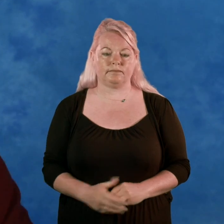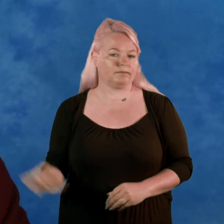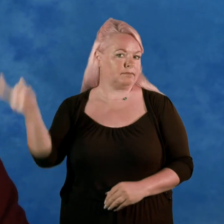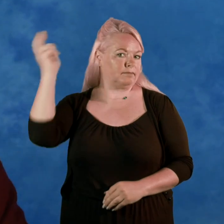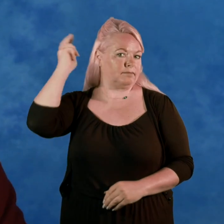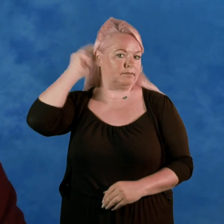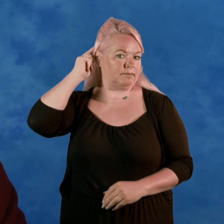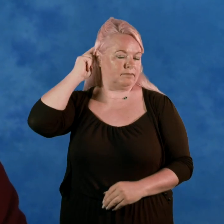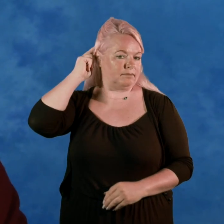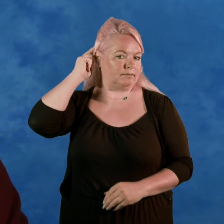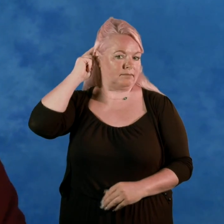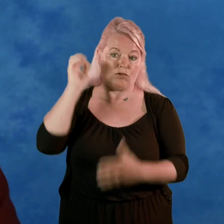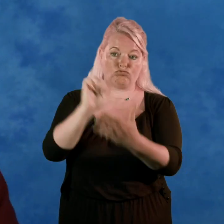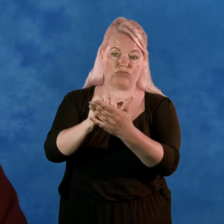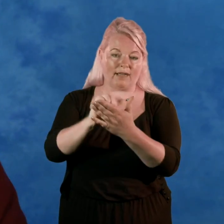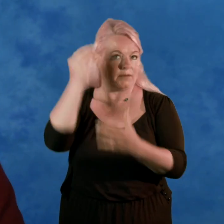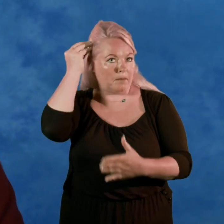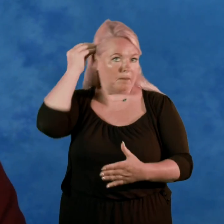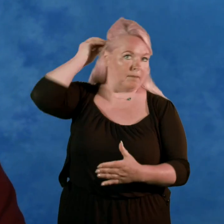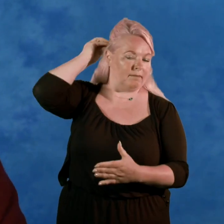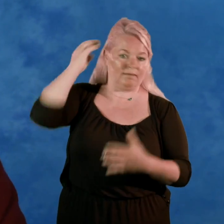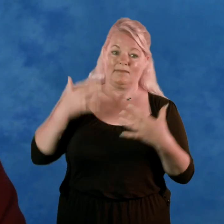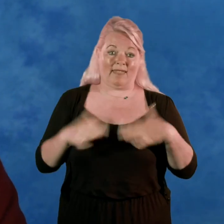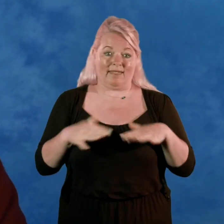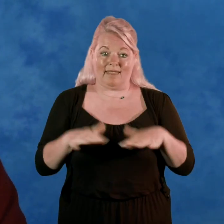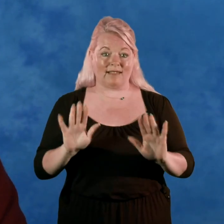Put it behind the ear, put the headpiece in the right place, and it's on.